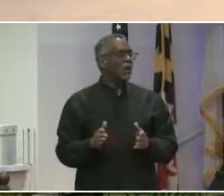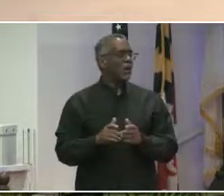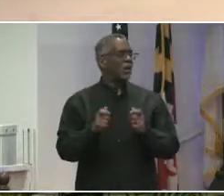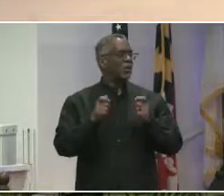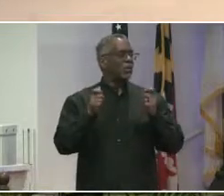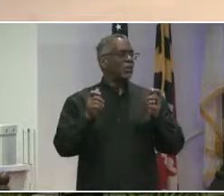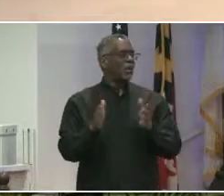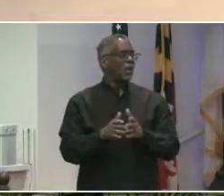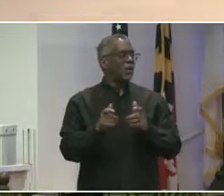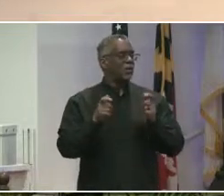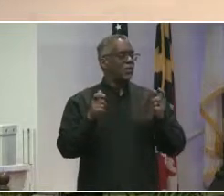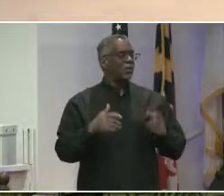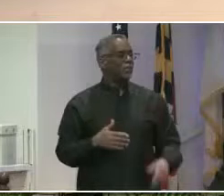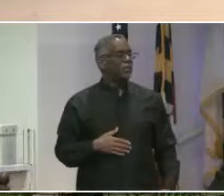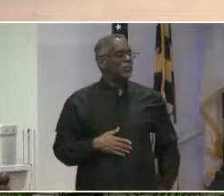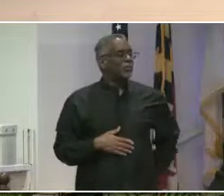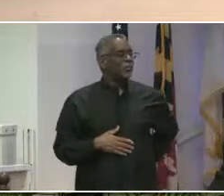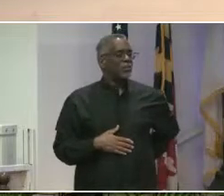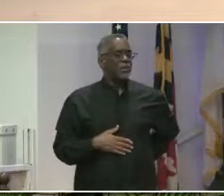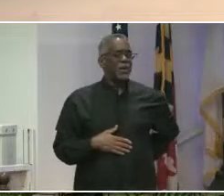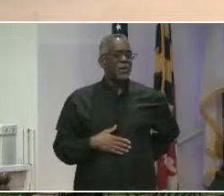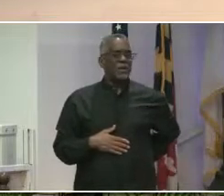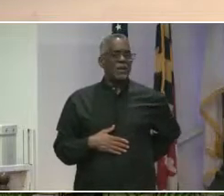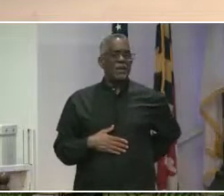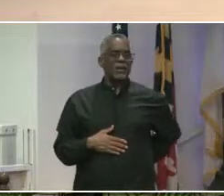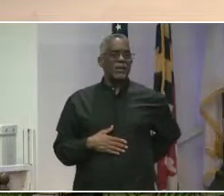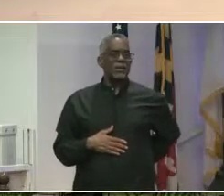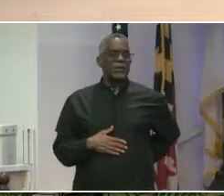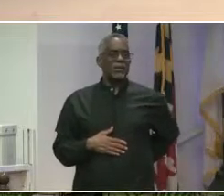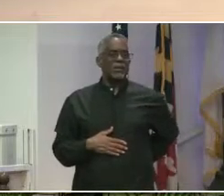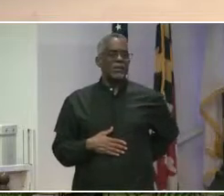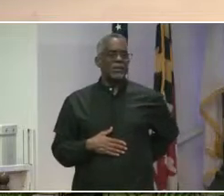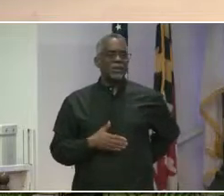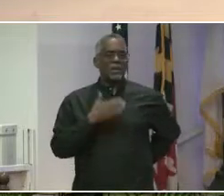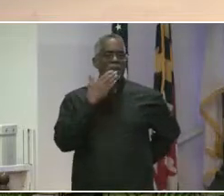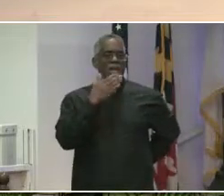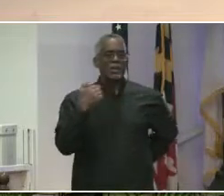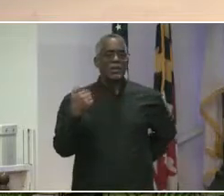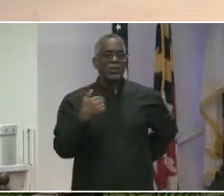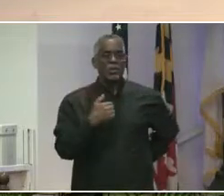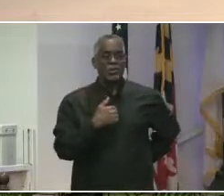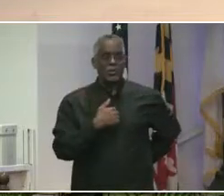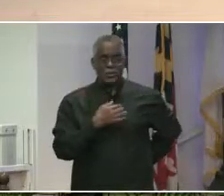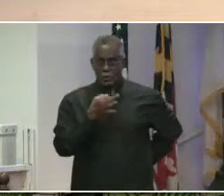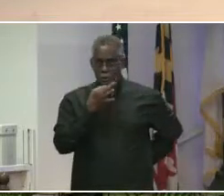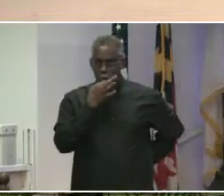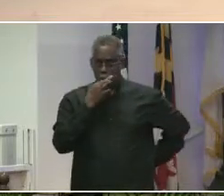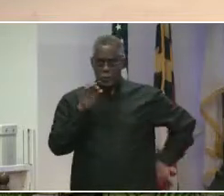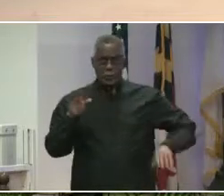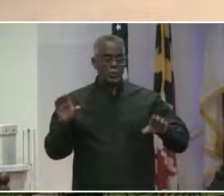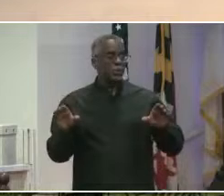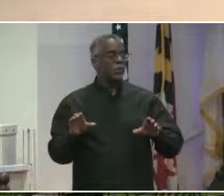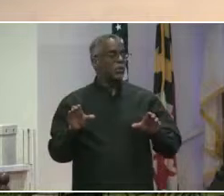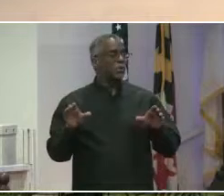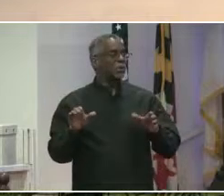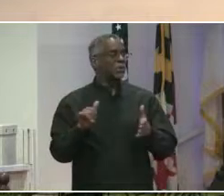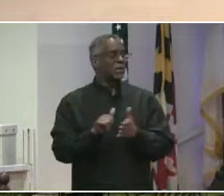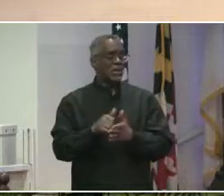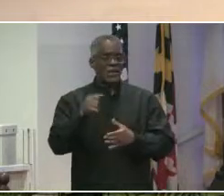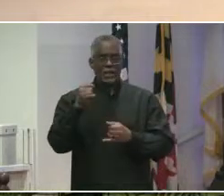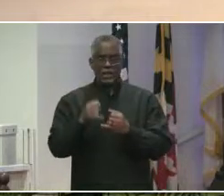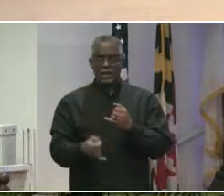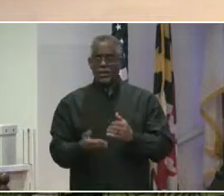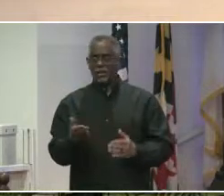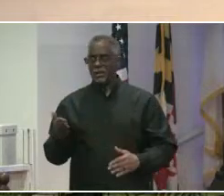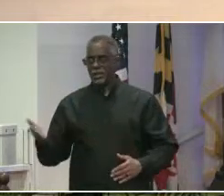Hallelujah. Hallelujah. Hallelujah. Hallelujah. Thank you. We'll be right to that soon. We'll be right there soon. Last